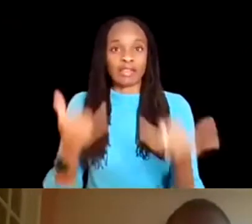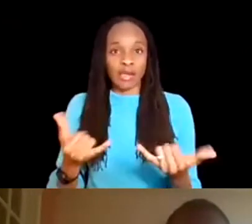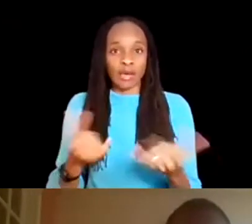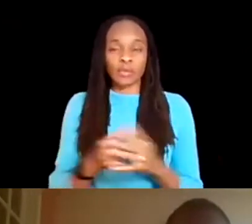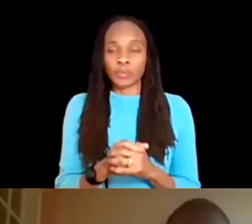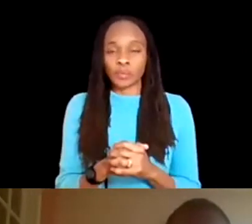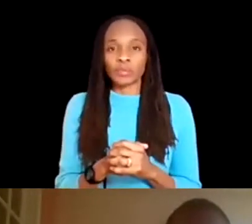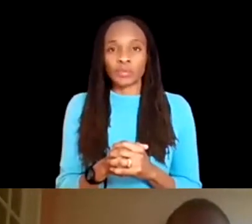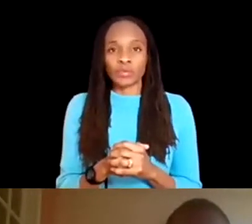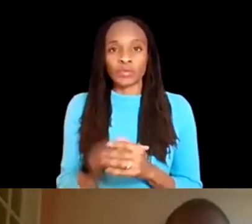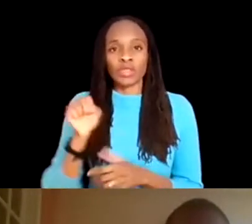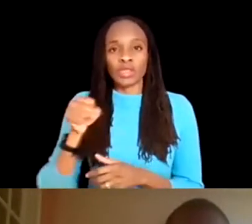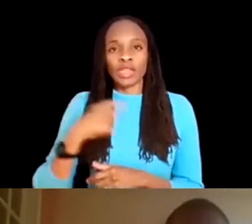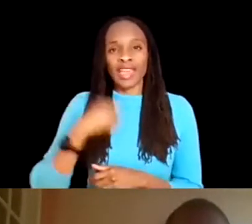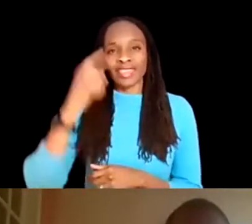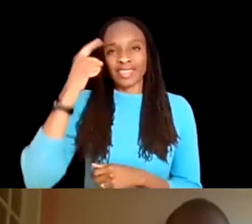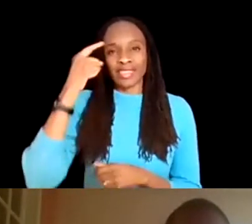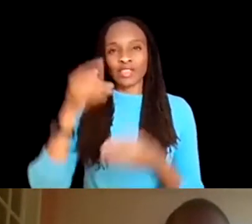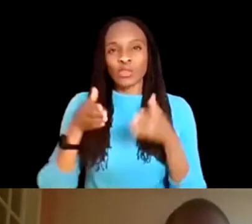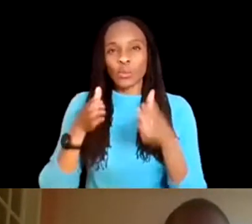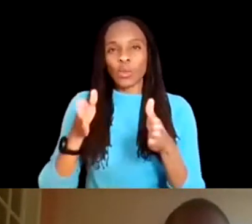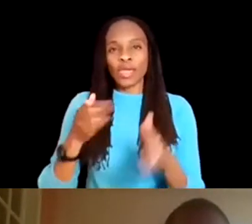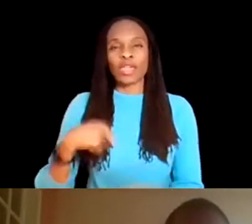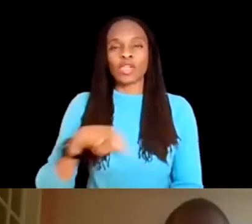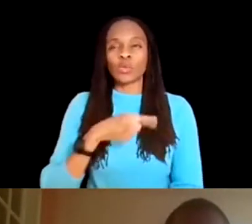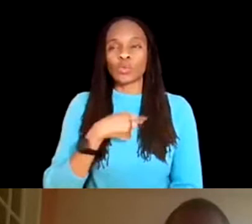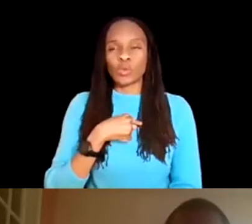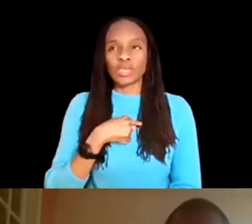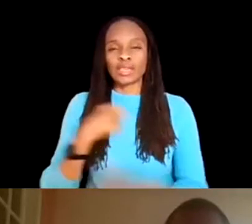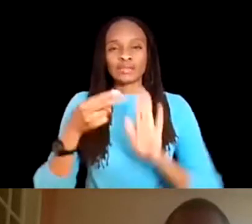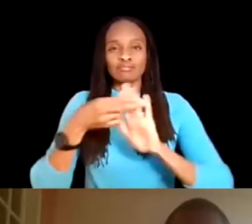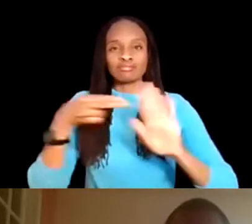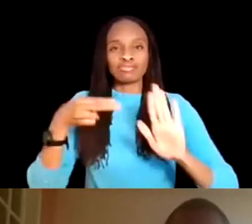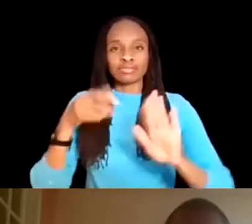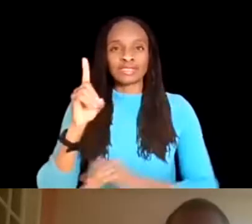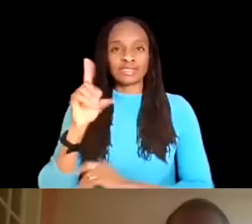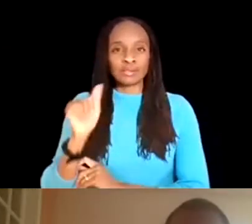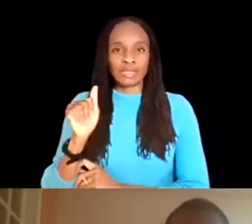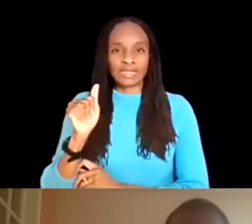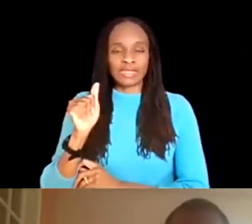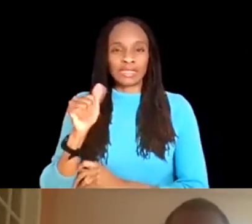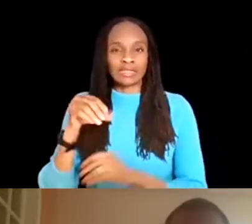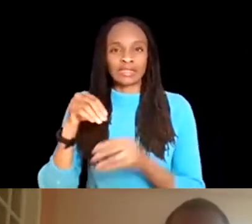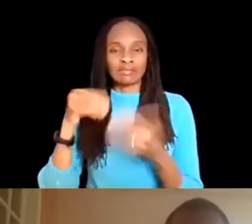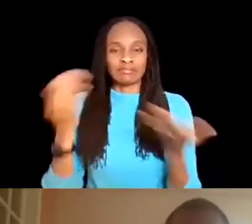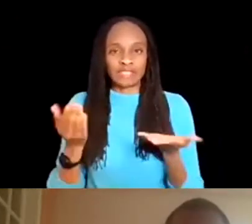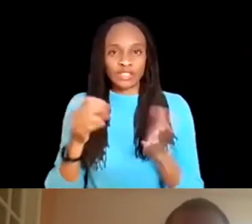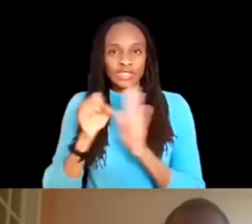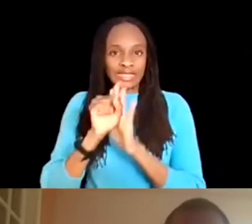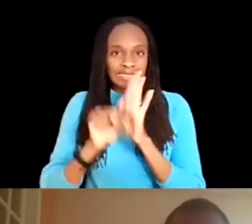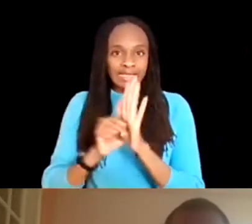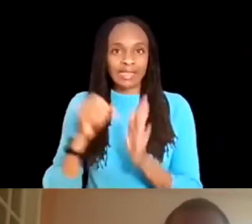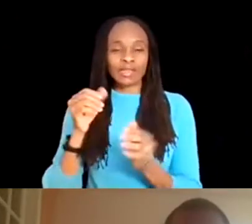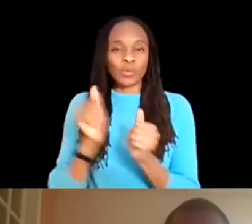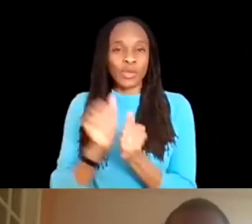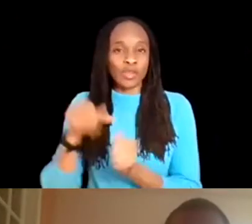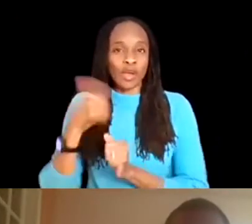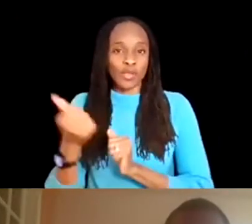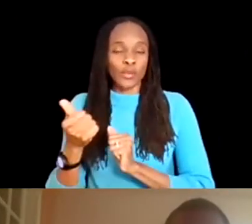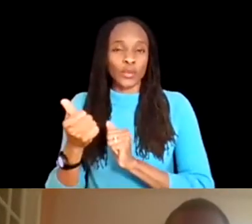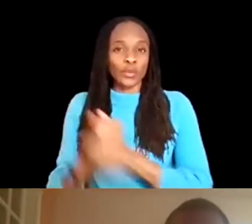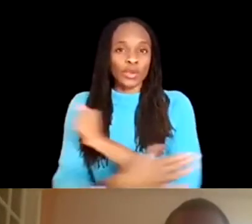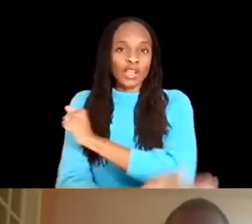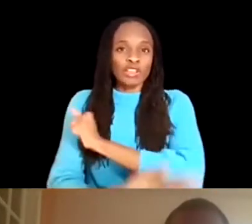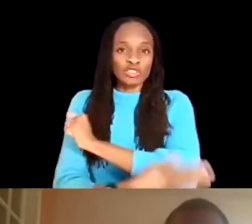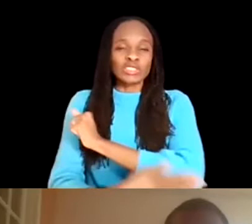Yeah, I think the way we classify disability in the States, much like other countries, is very narrow. And,